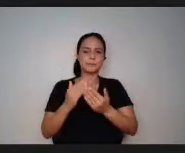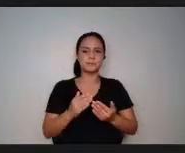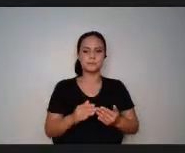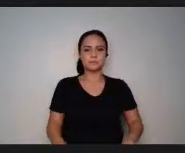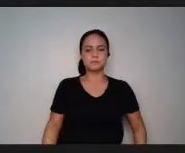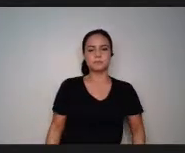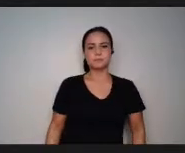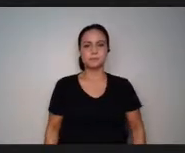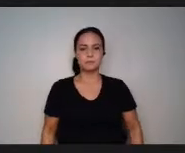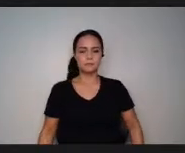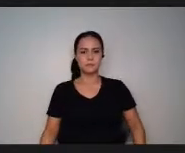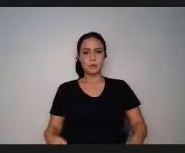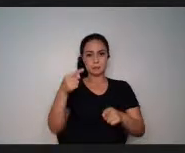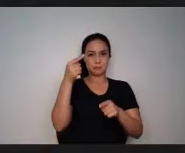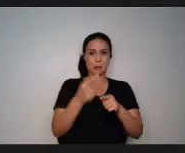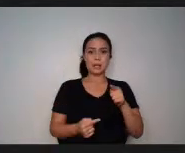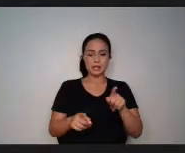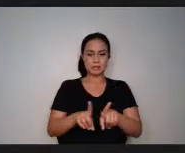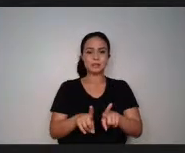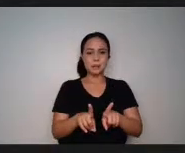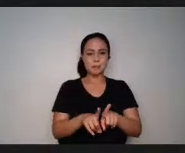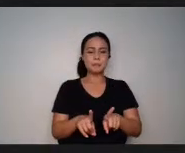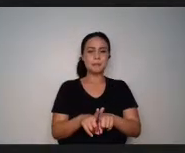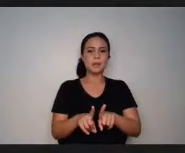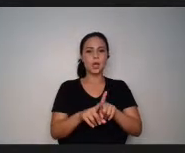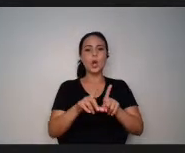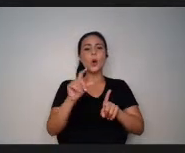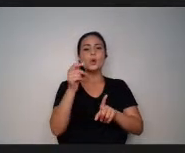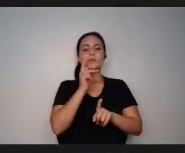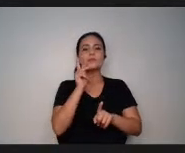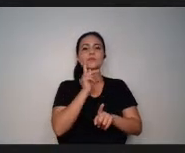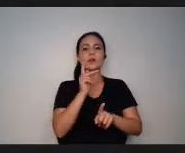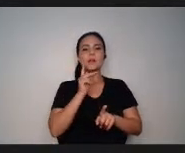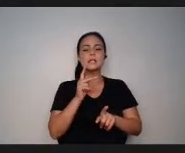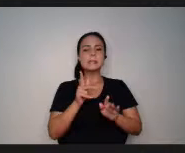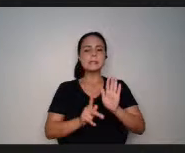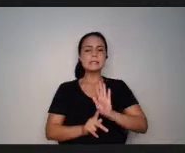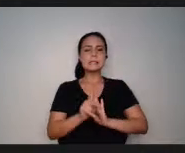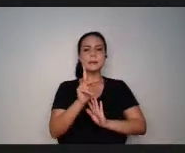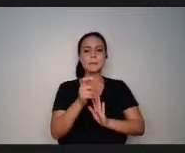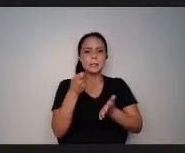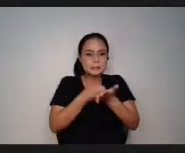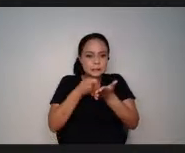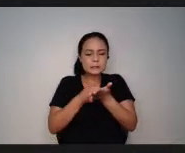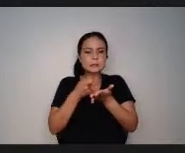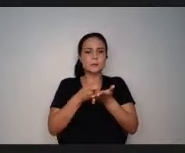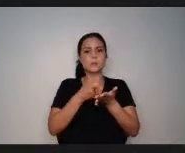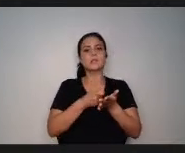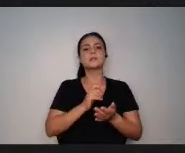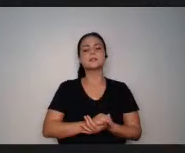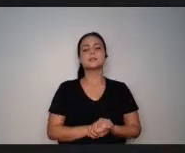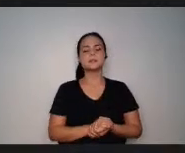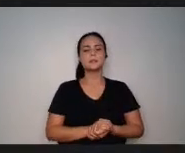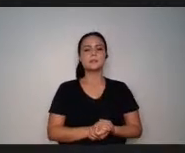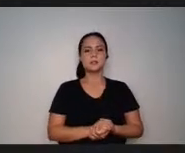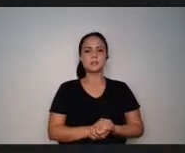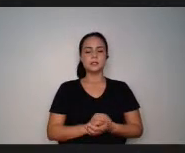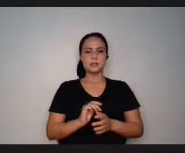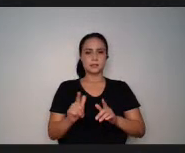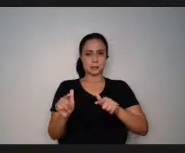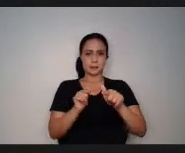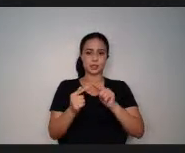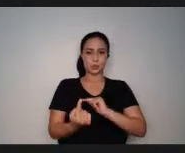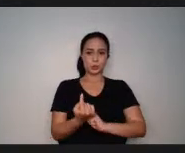things. It's also very uncertain when they get paid. Here is another quote, which they are